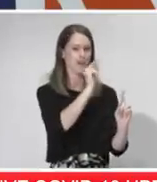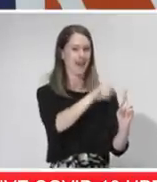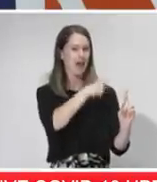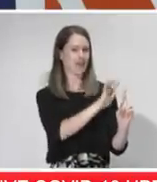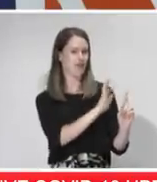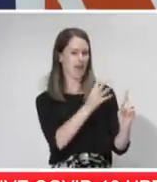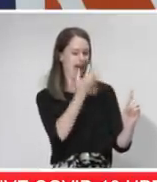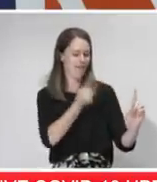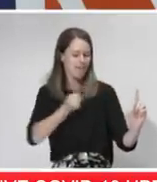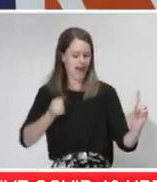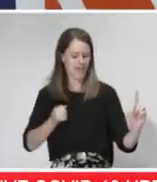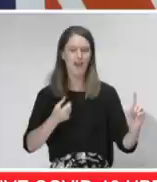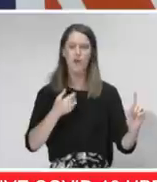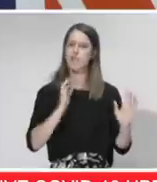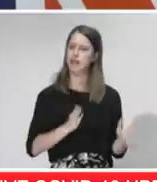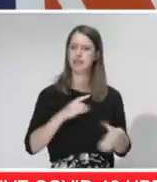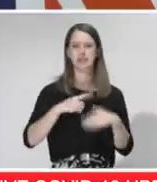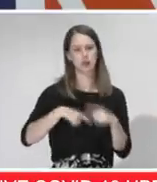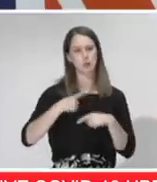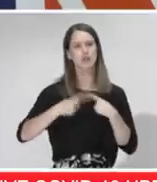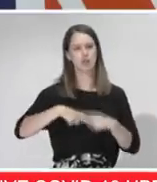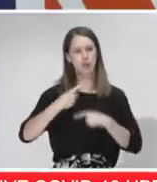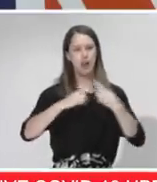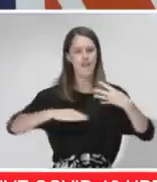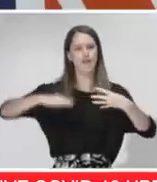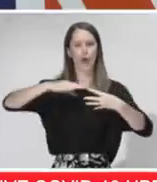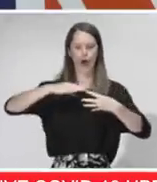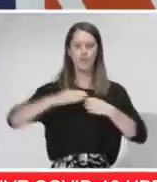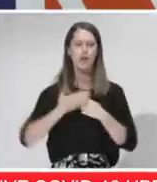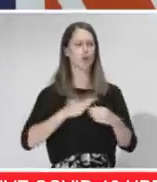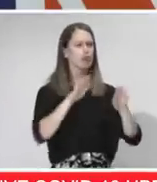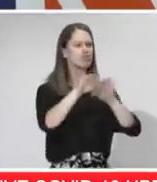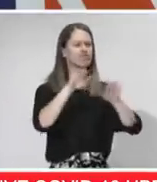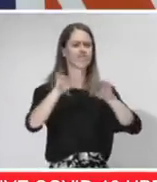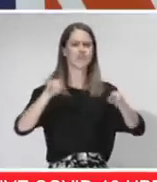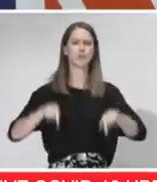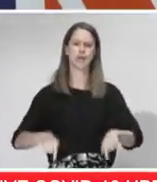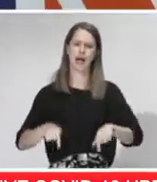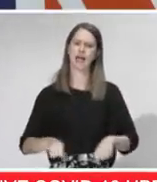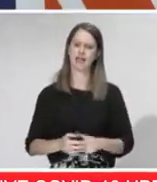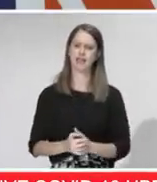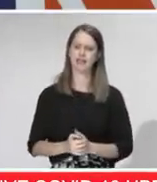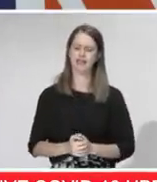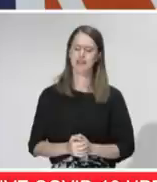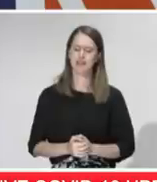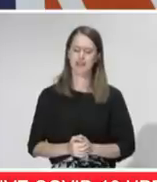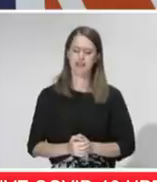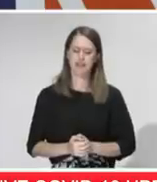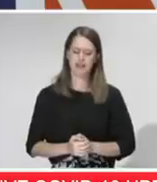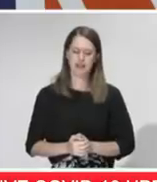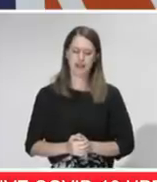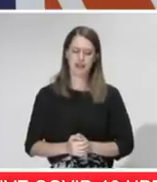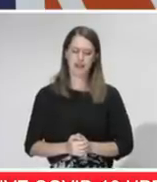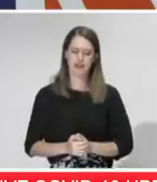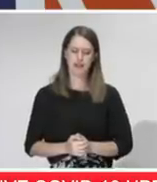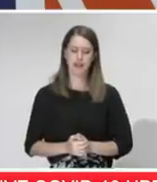community. That is why we must keep going. And that's something I wanted to remind everyone of today. As I've said before, we are definitely